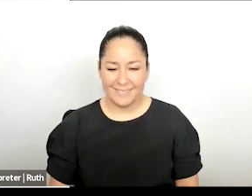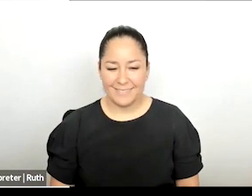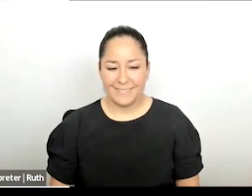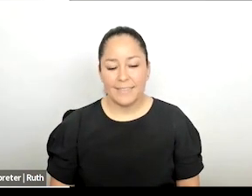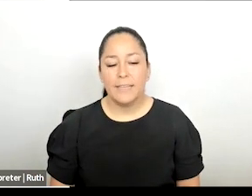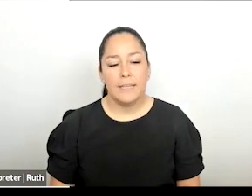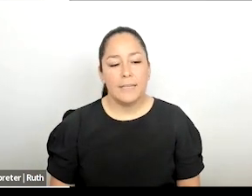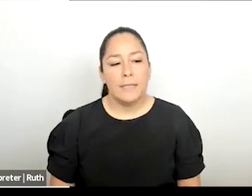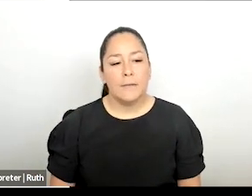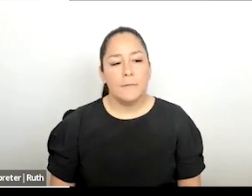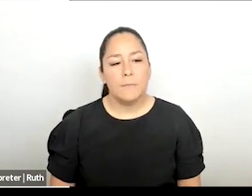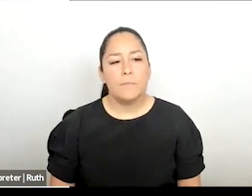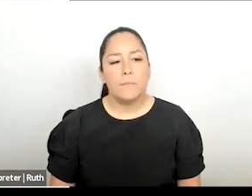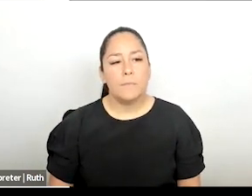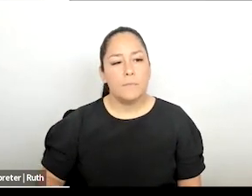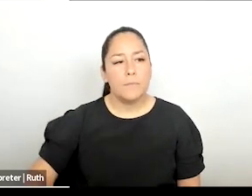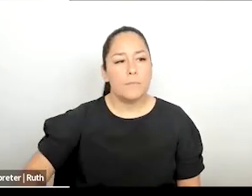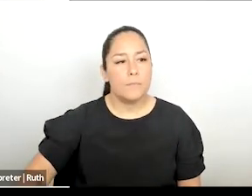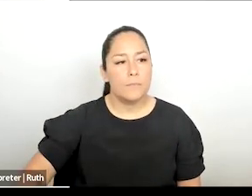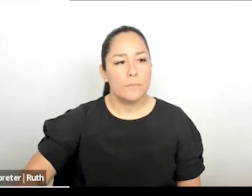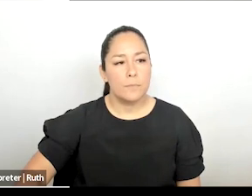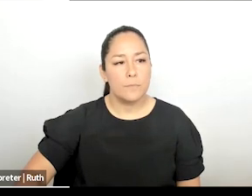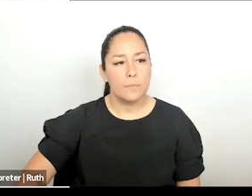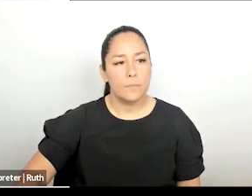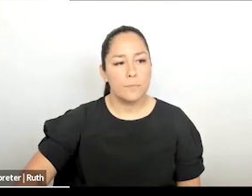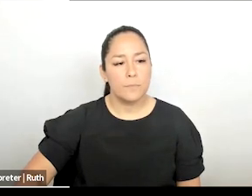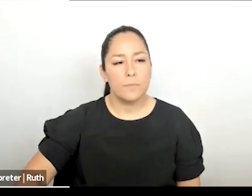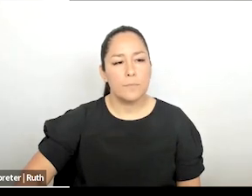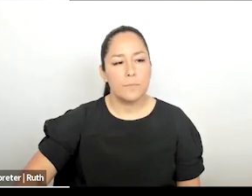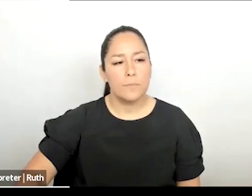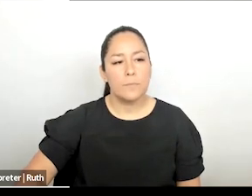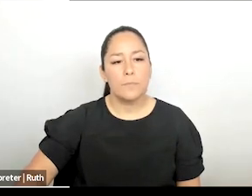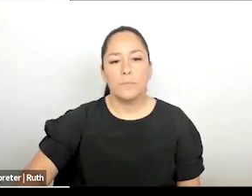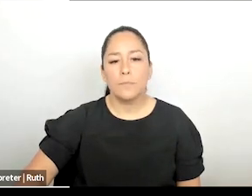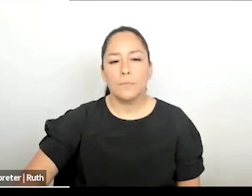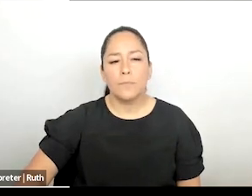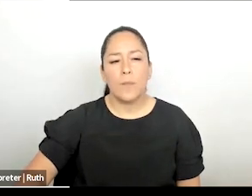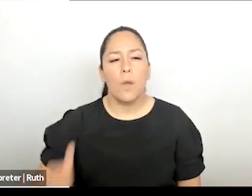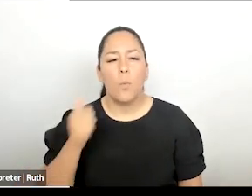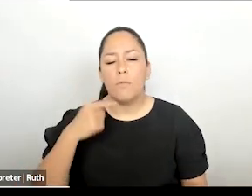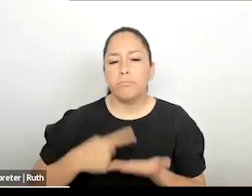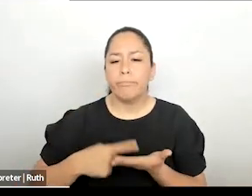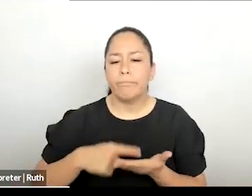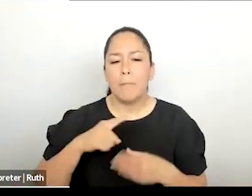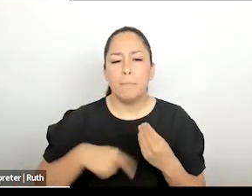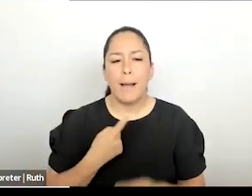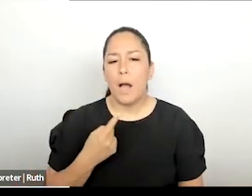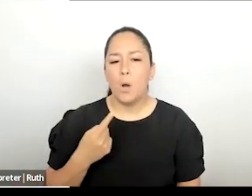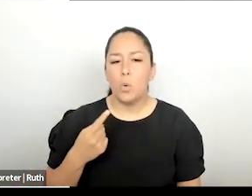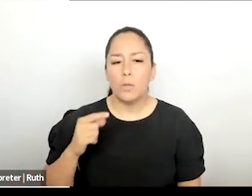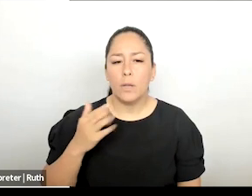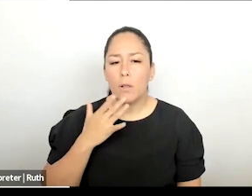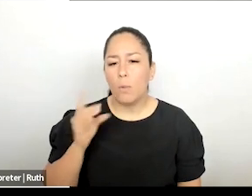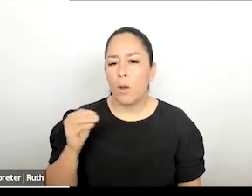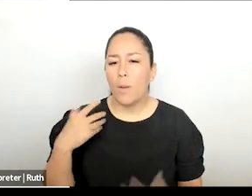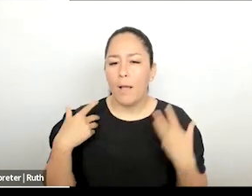So community, I'm not going to talk much about the Colorado Health Foundation, but I'm happy to answer questions when we get into